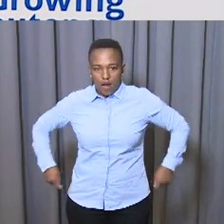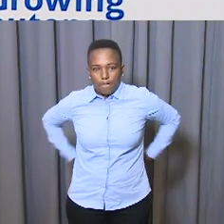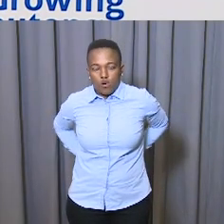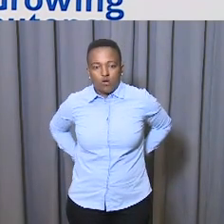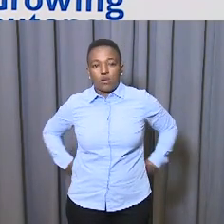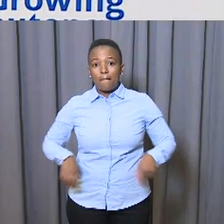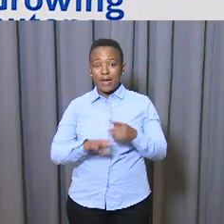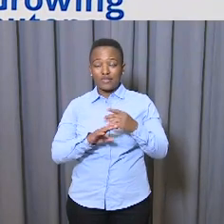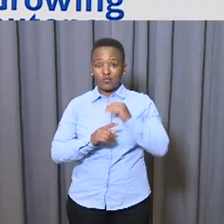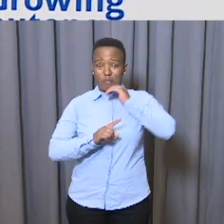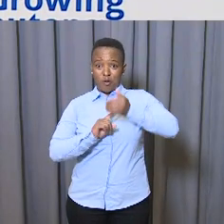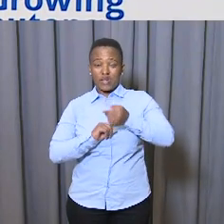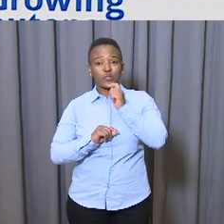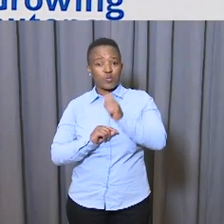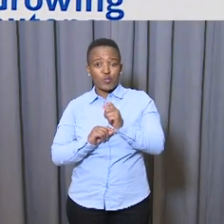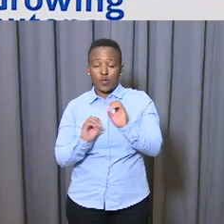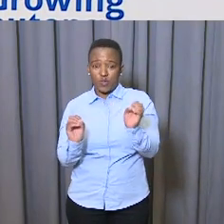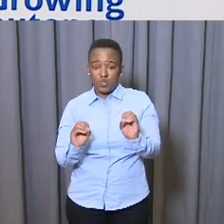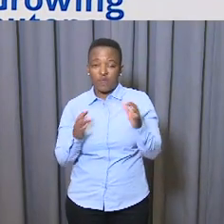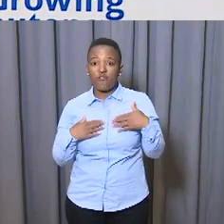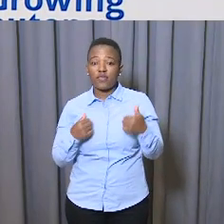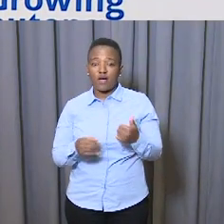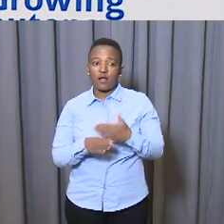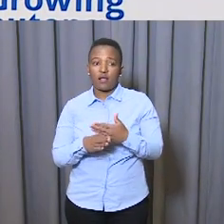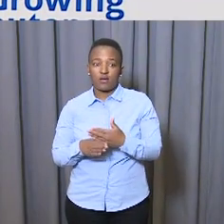our healthcare workers, and healthcare workers, particularly